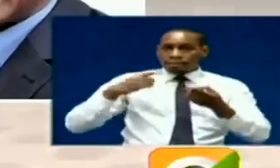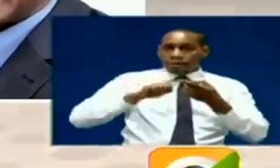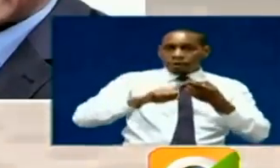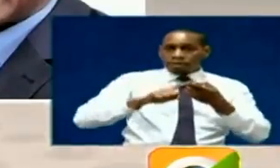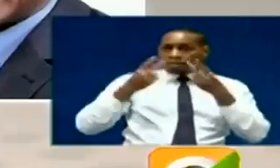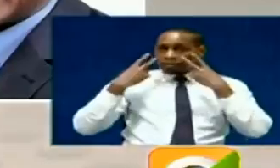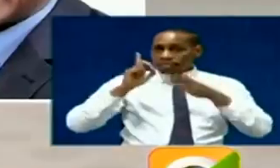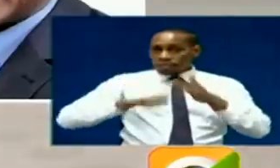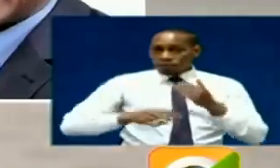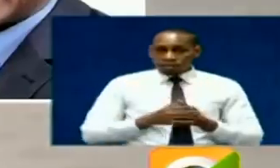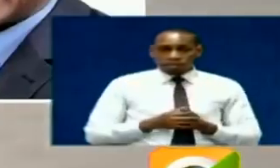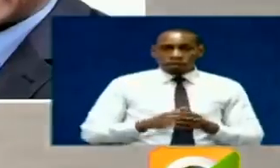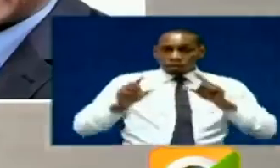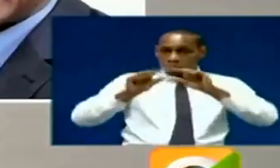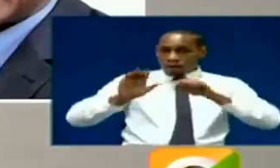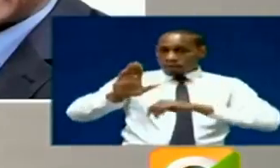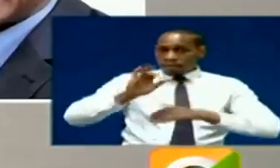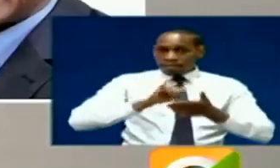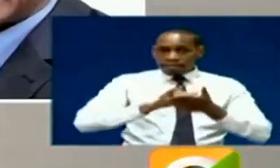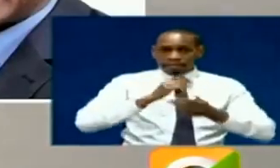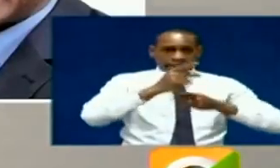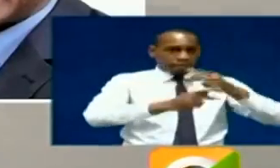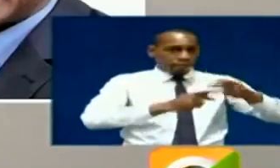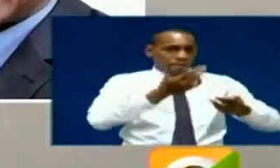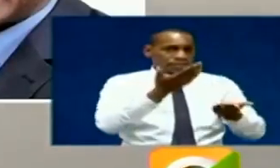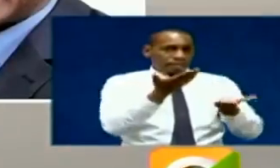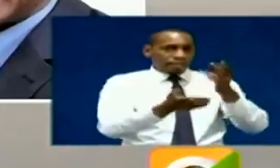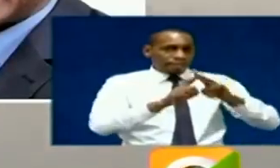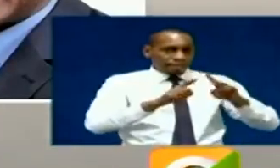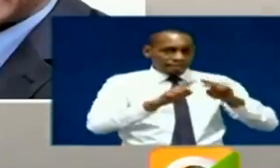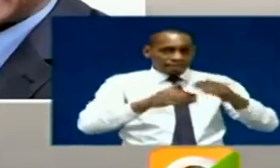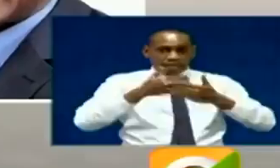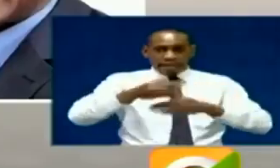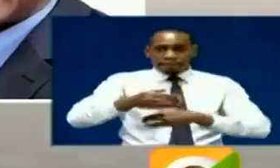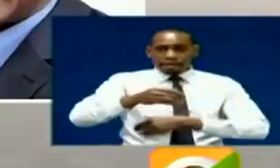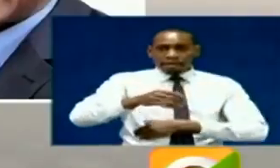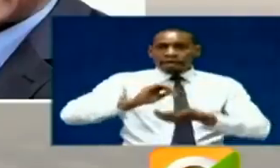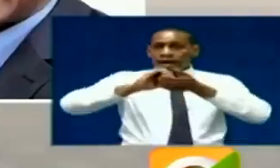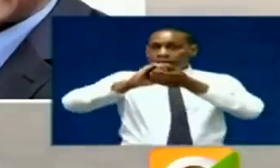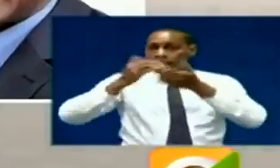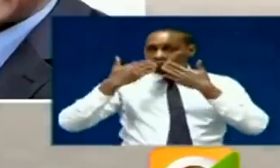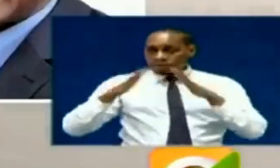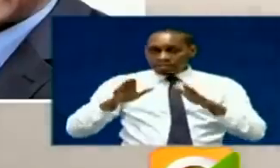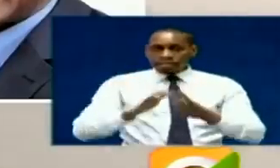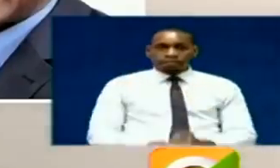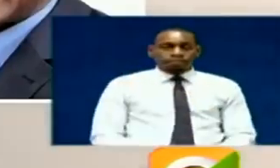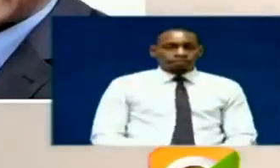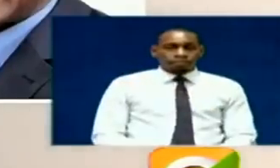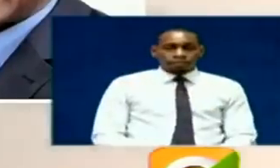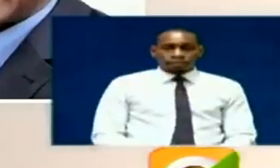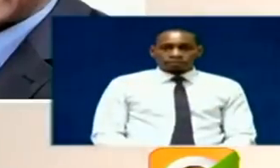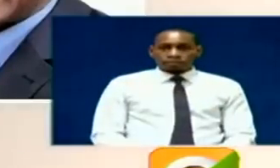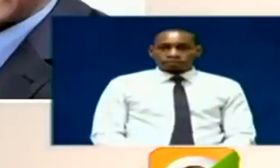will notice that this, as you have said, the process mainly began with the BBI, with the handshake, the communique